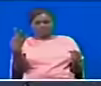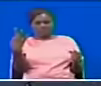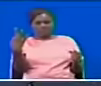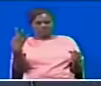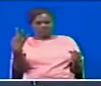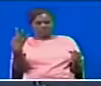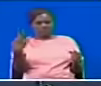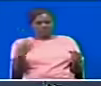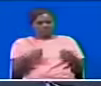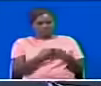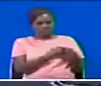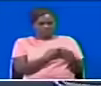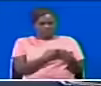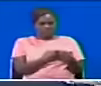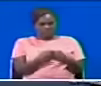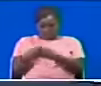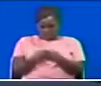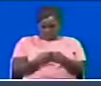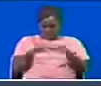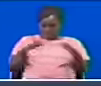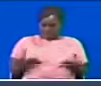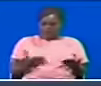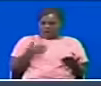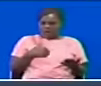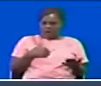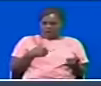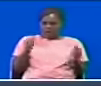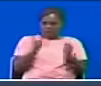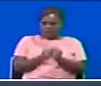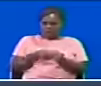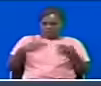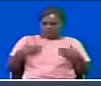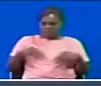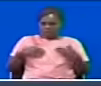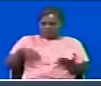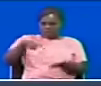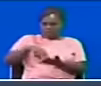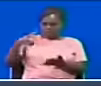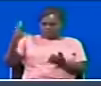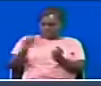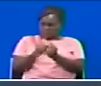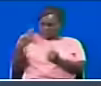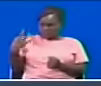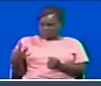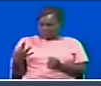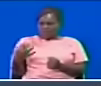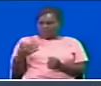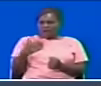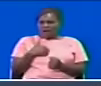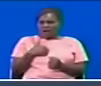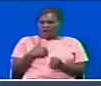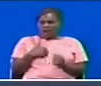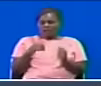And this is the challenge, sorry. This is the challenge that I have with these people who ran for 2013. They had no